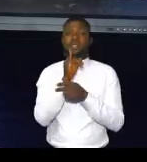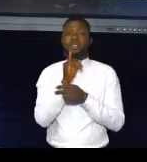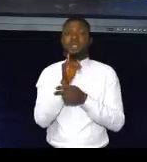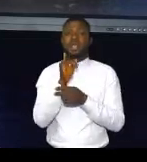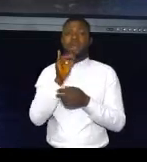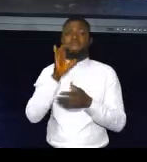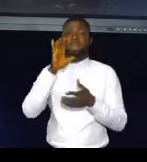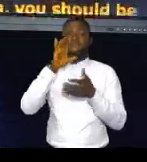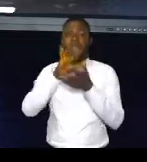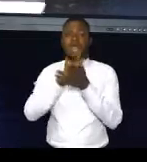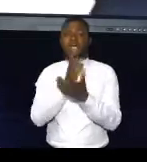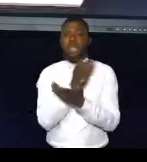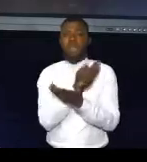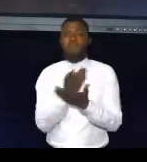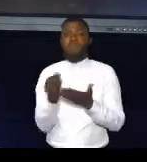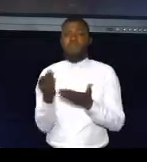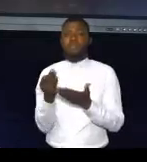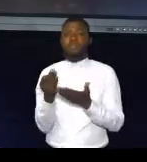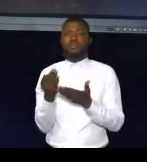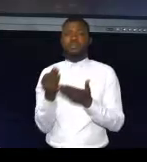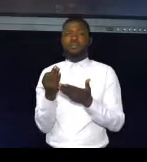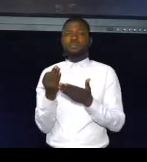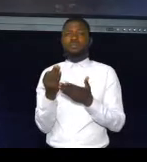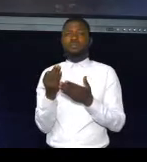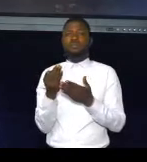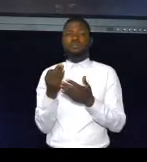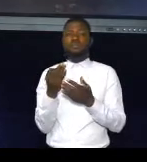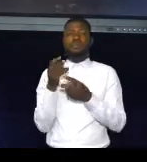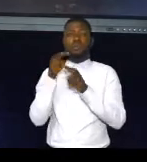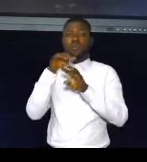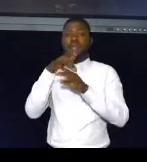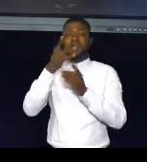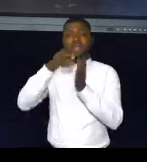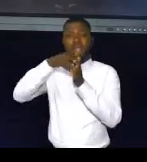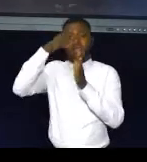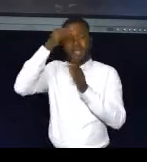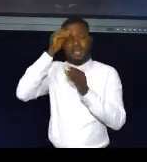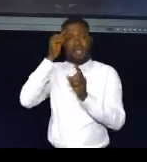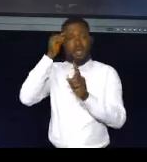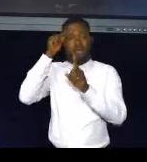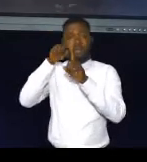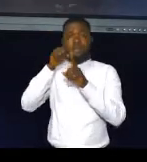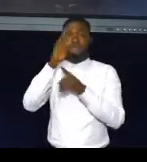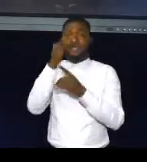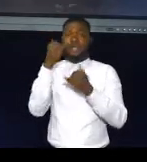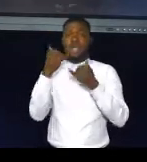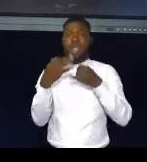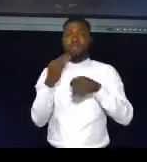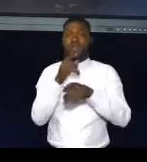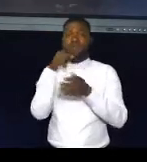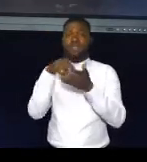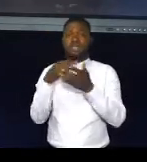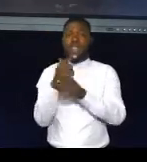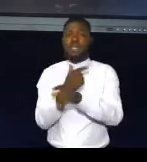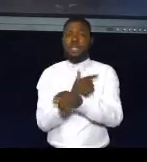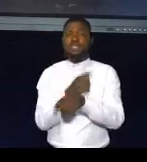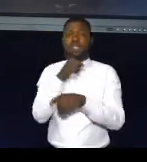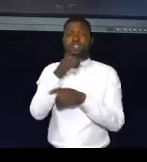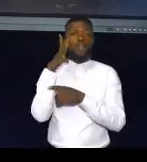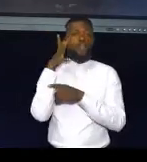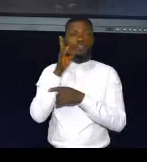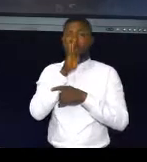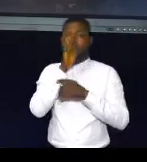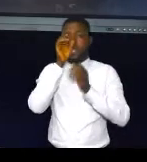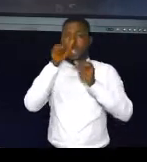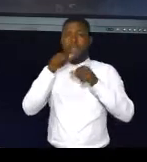is marital failure. Let's look at the learning objectives. By the end of the lesson, you should